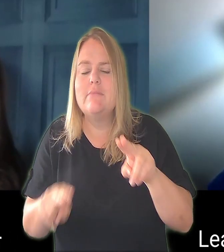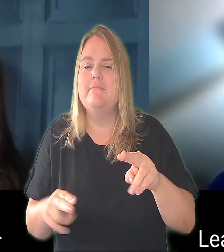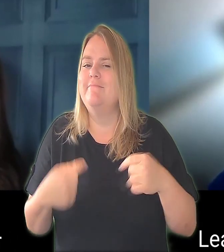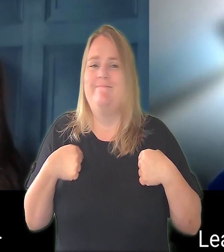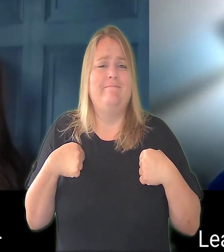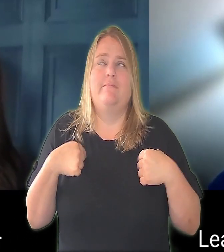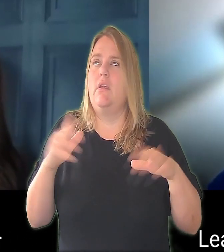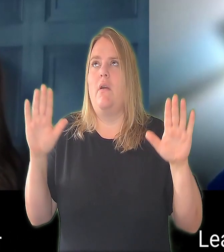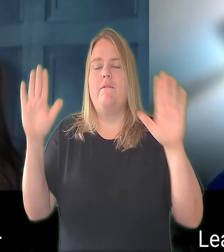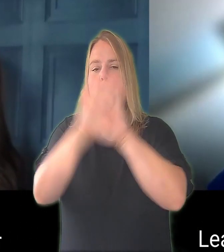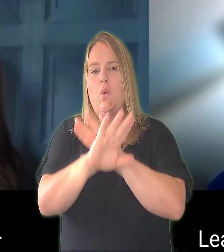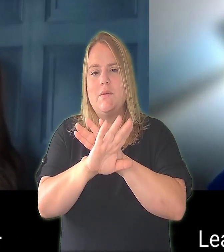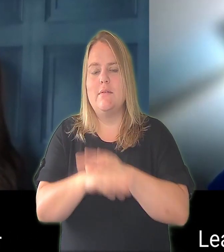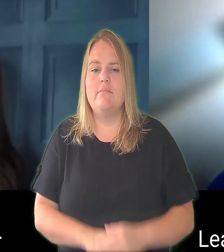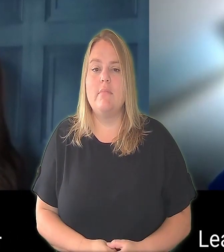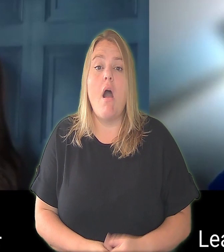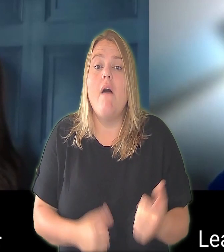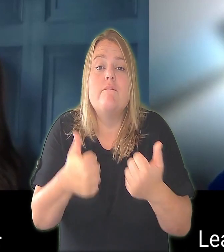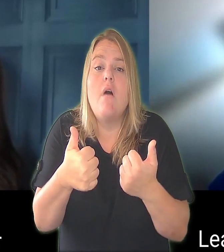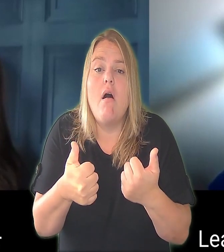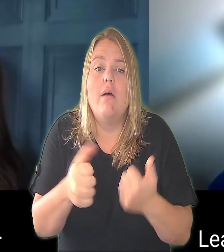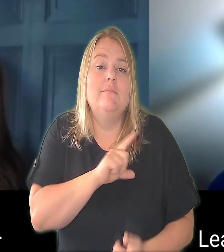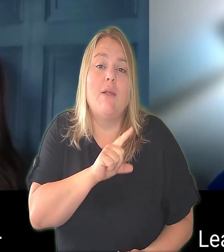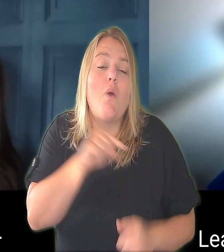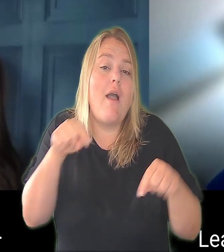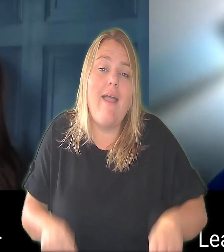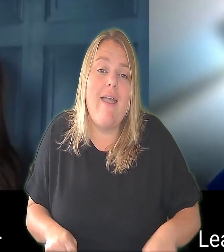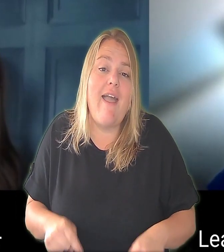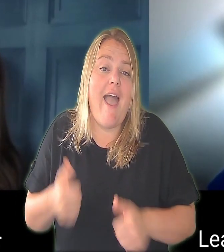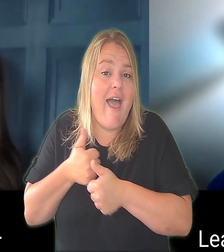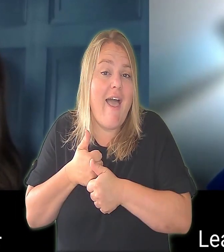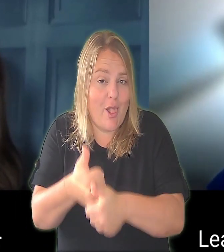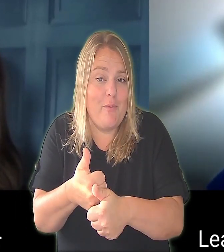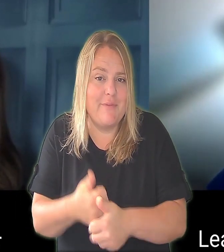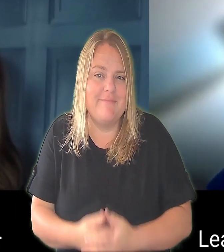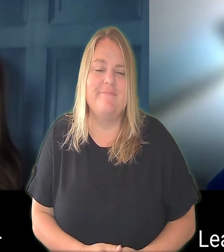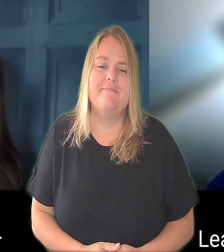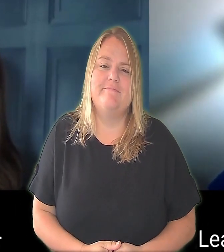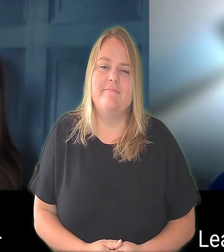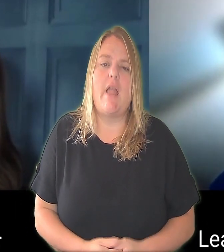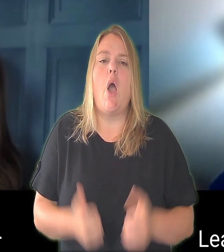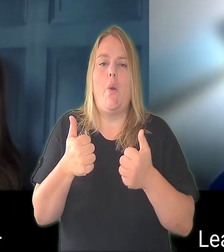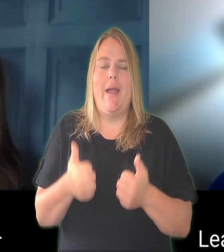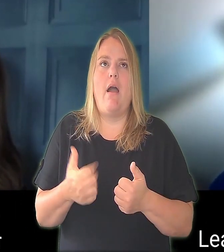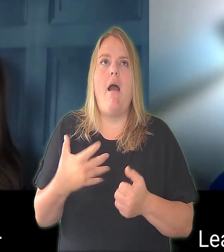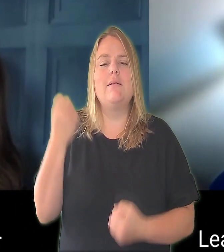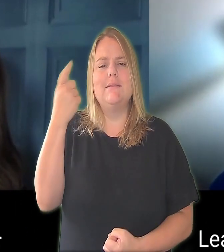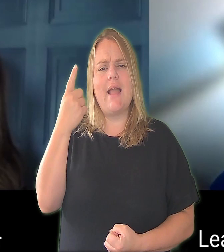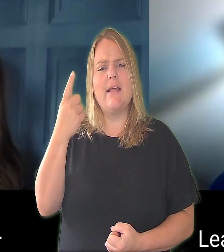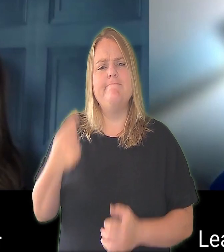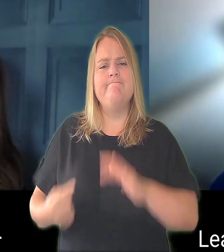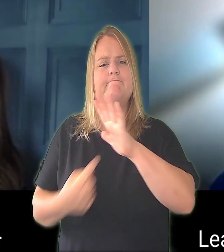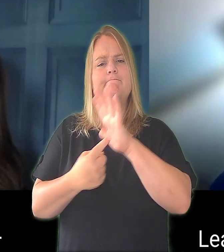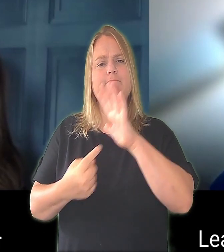thingy. Sorry, I'm not really a fan of management speak and paperwork. No problem at all. That's why I'm here. We've tried to design this to